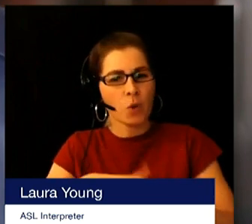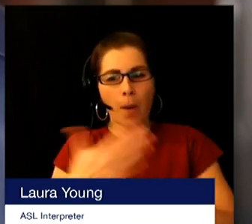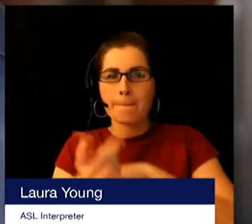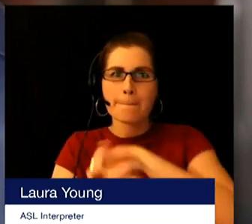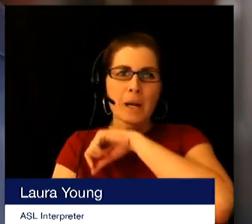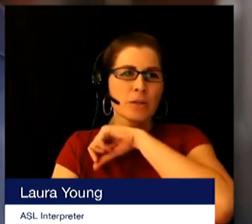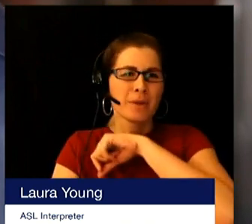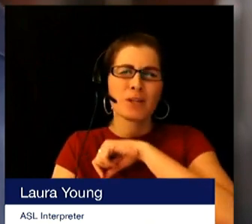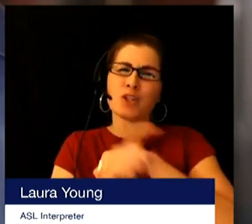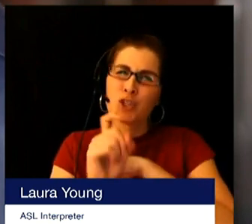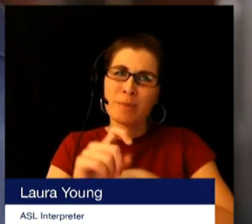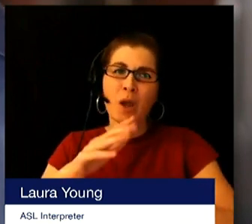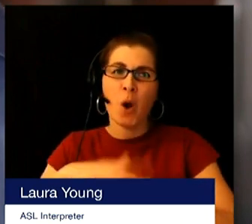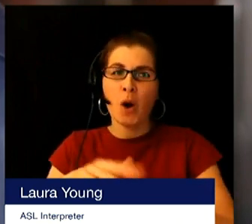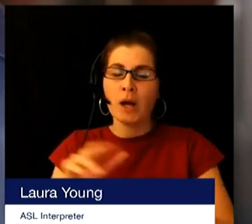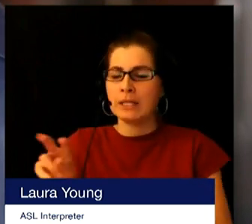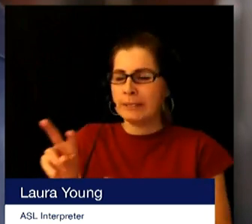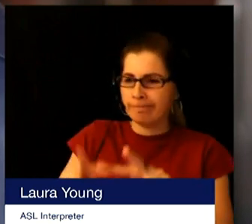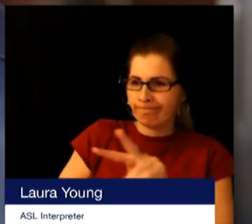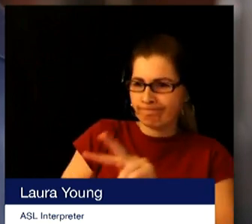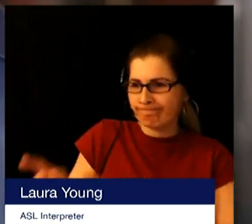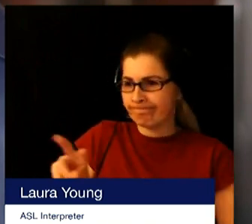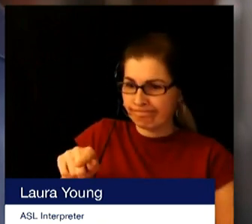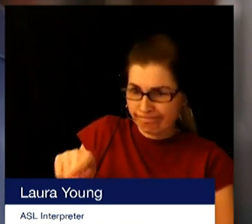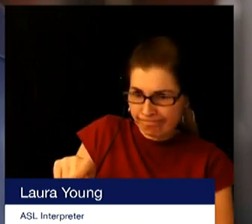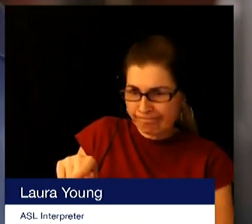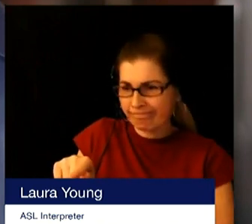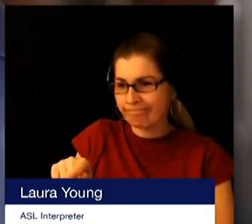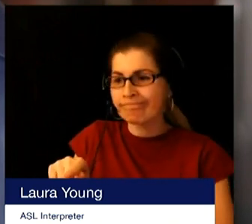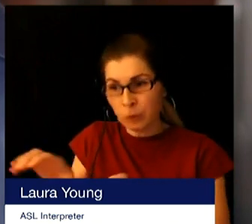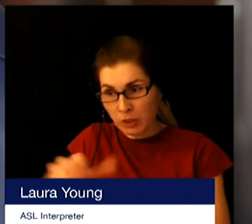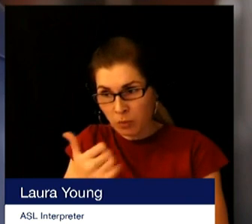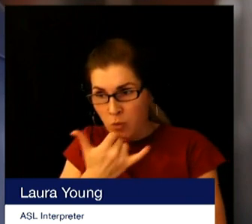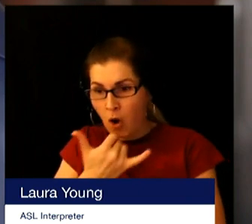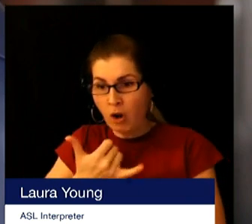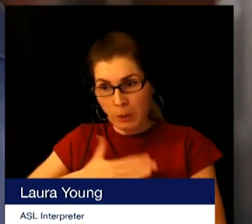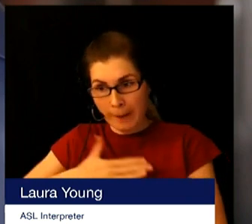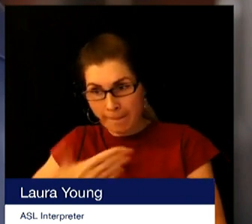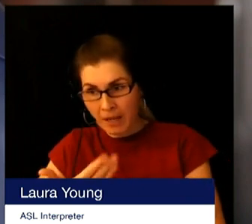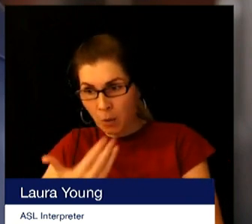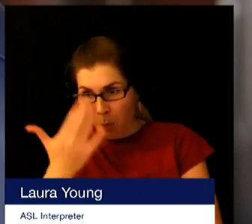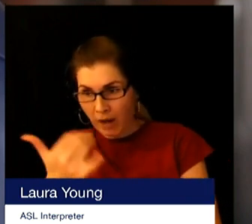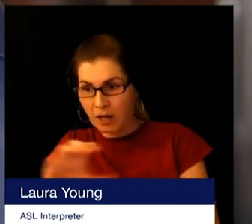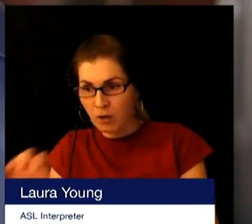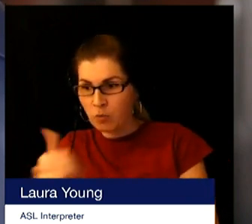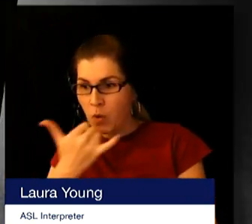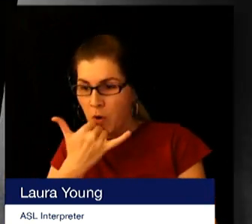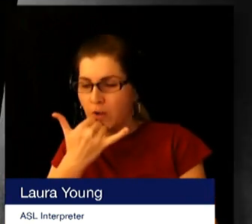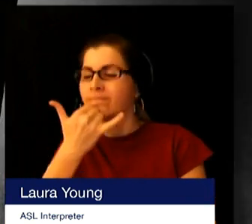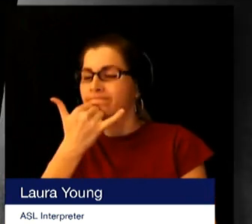acknowledging one has done wrong and why they've done wrong, and reintegrating that person back into society.